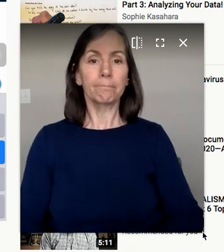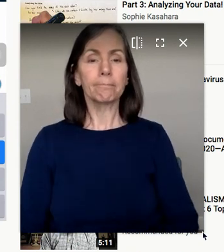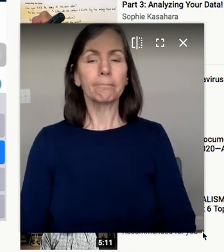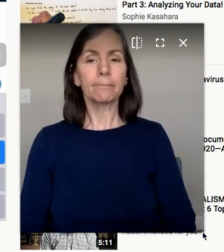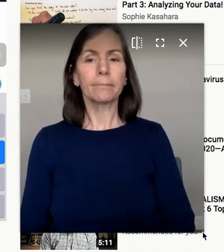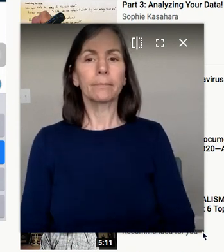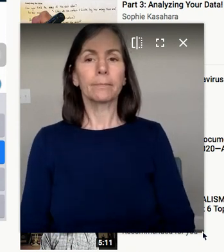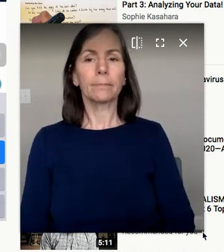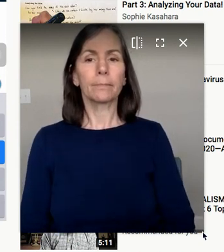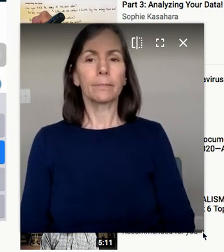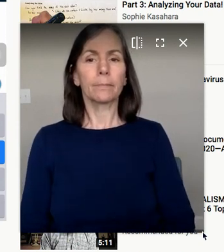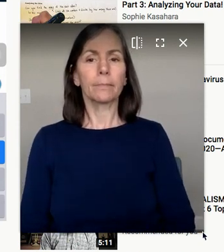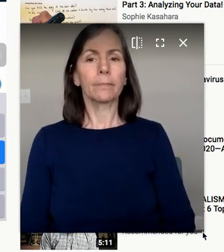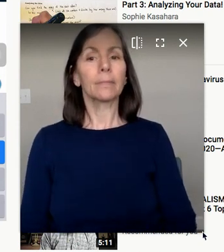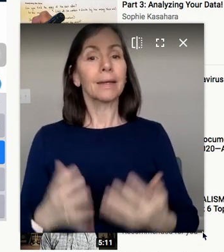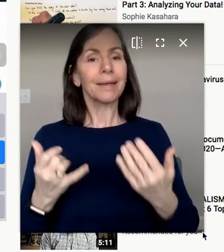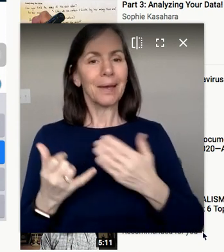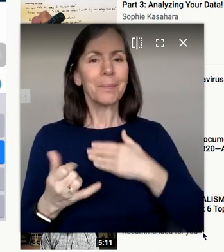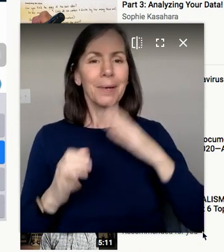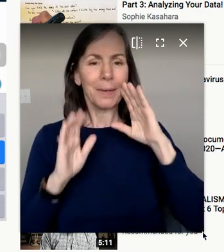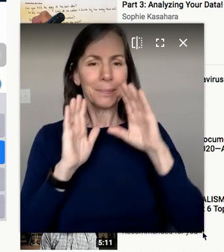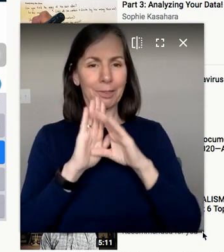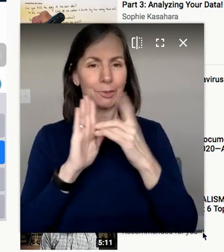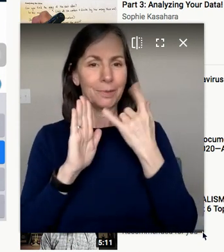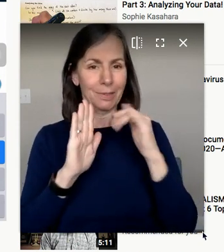And now my picture looks like a house.